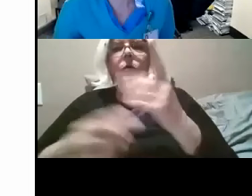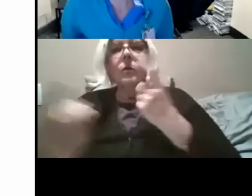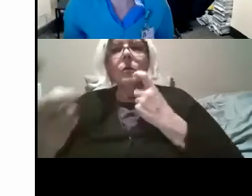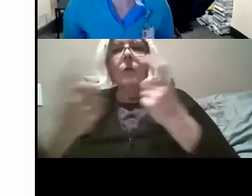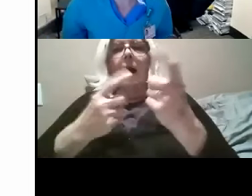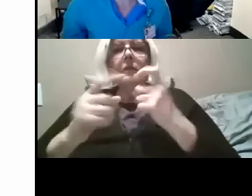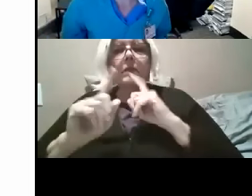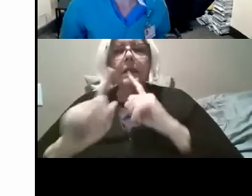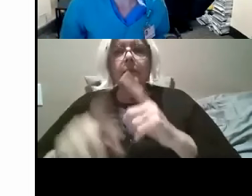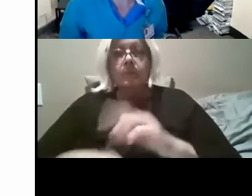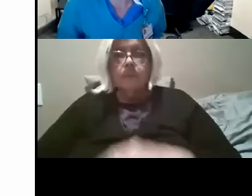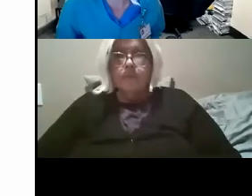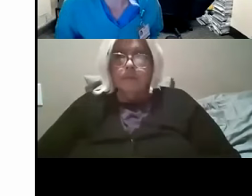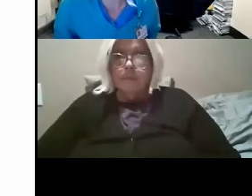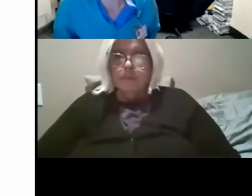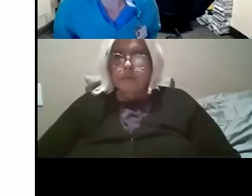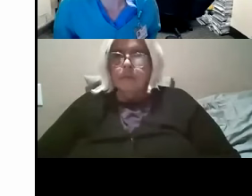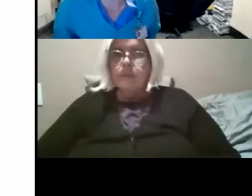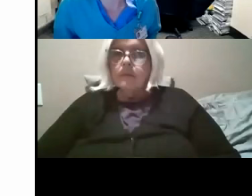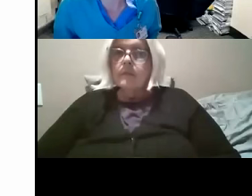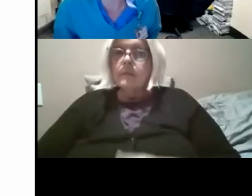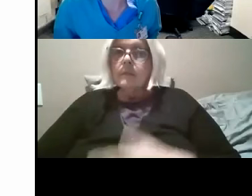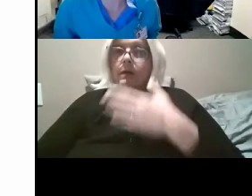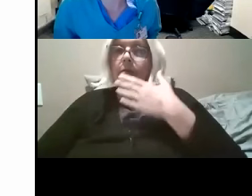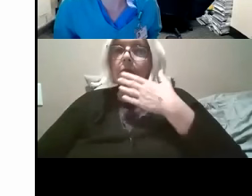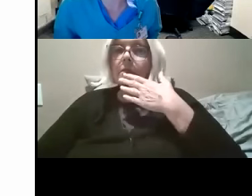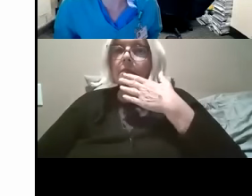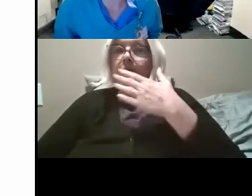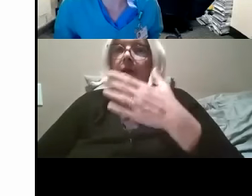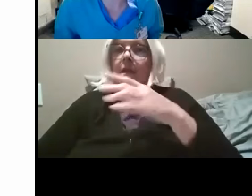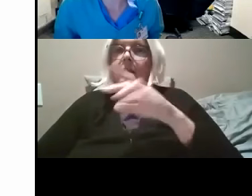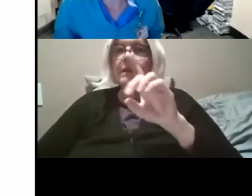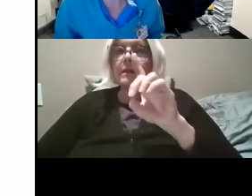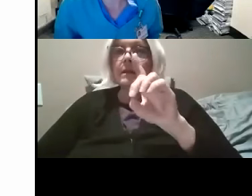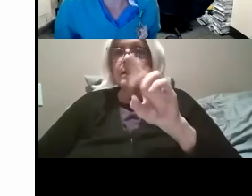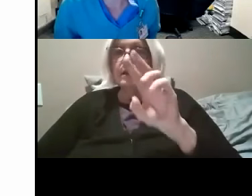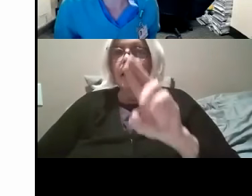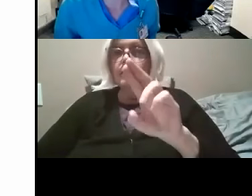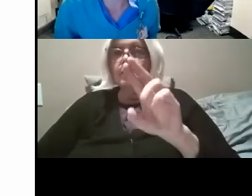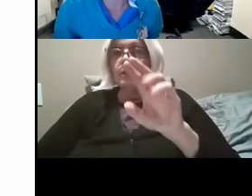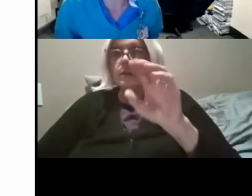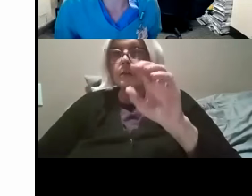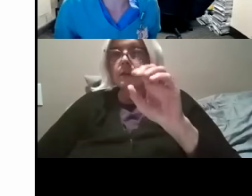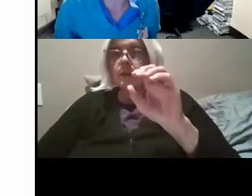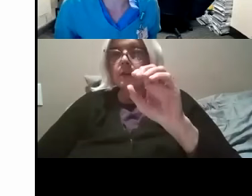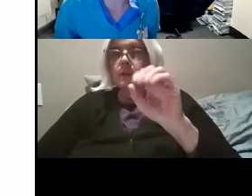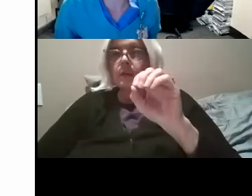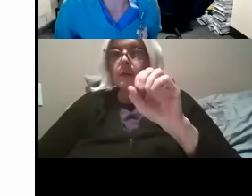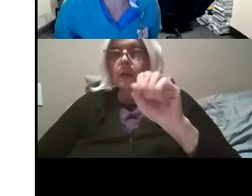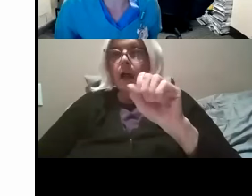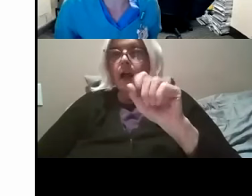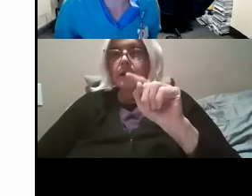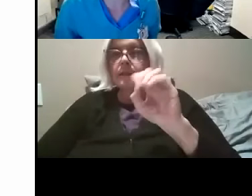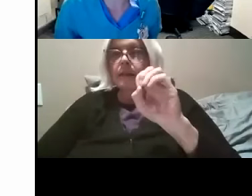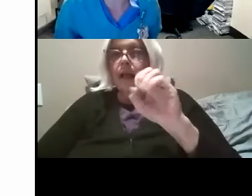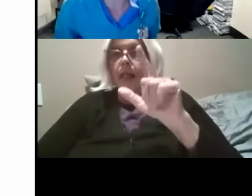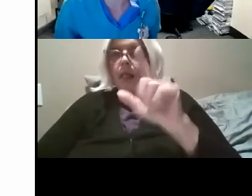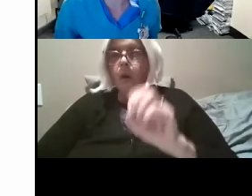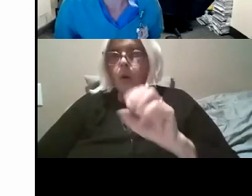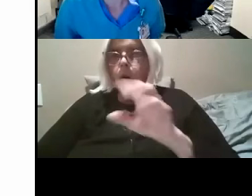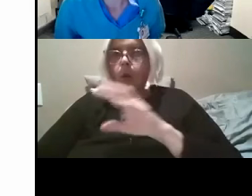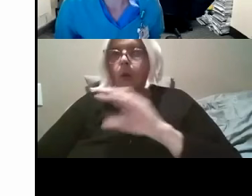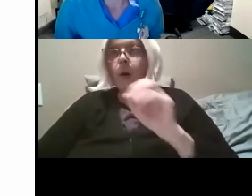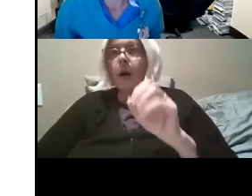Thank you so much, Dr. Costello. I'm going to give you a breather, let you take a sip of water. And we have some really great questions rolling in. So I might